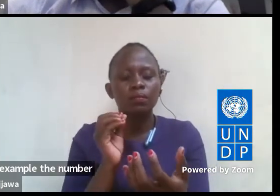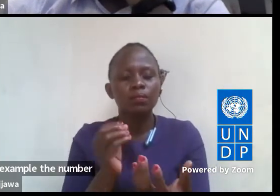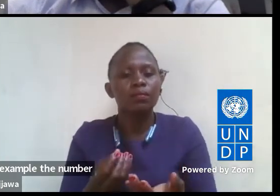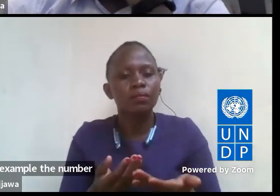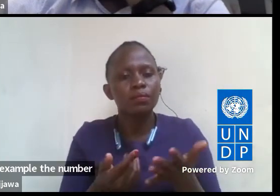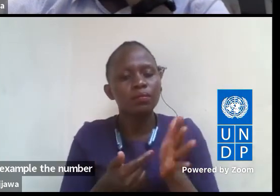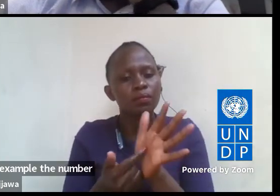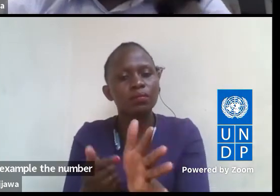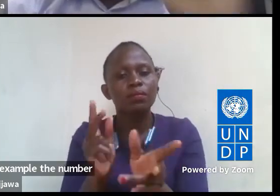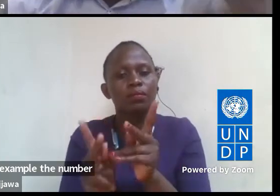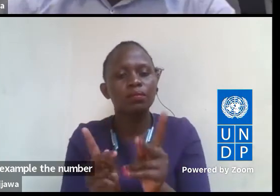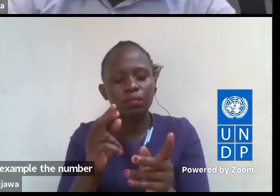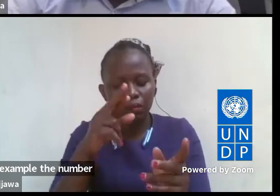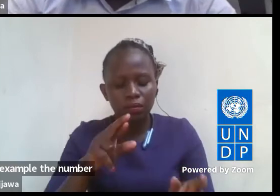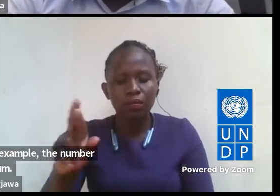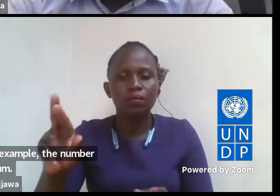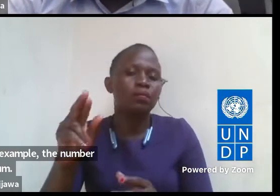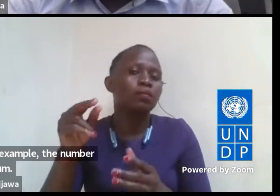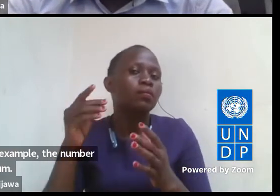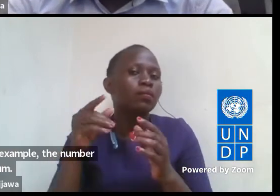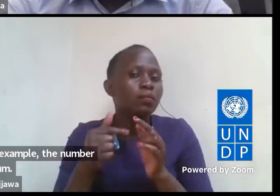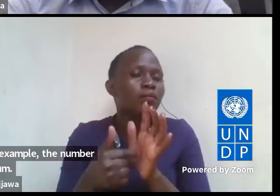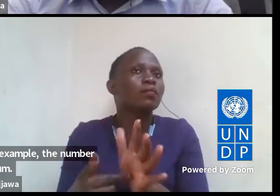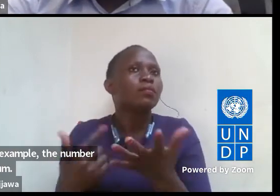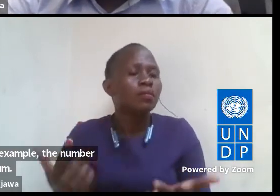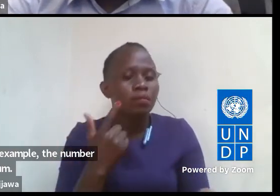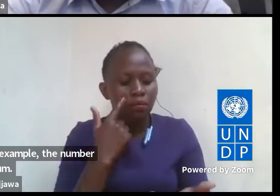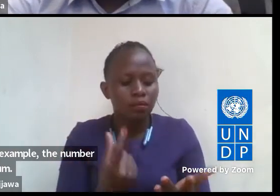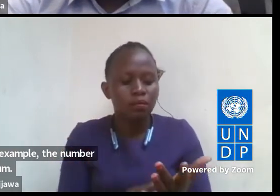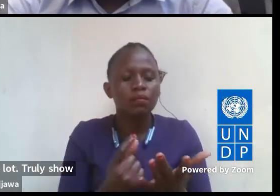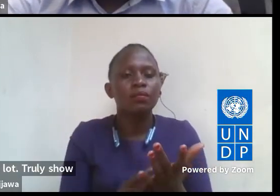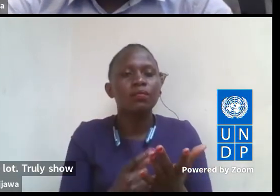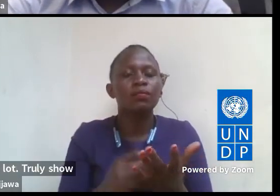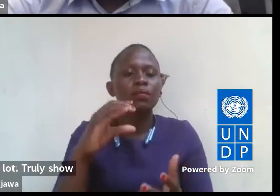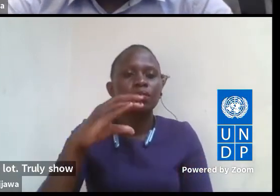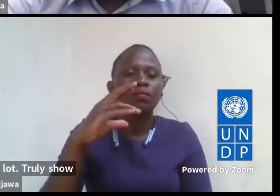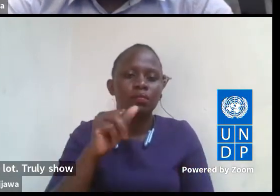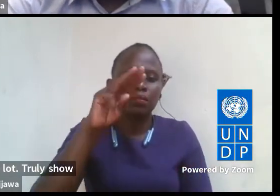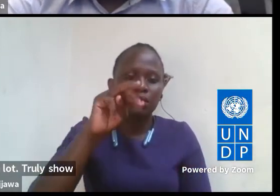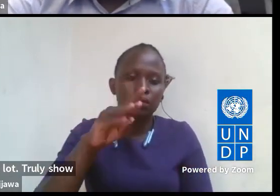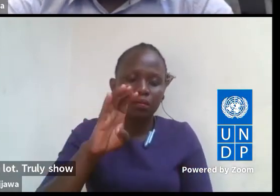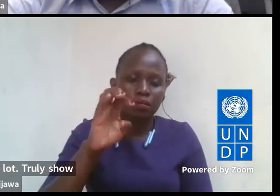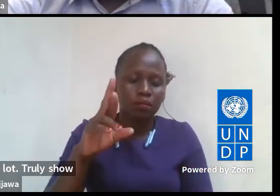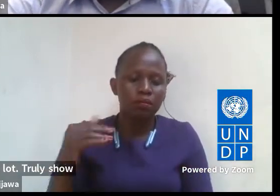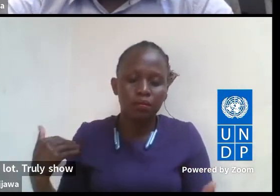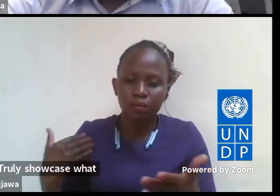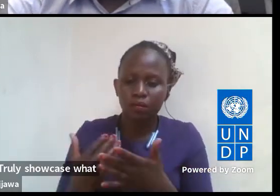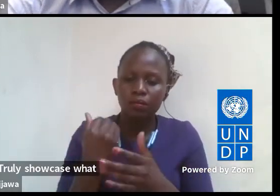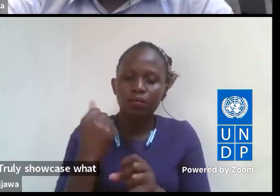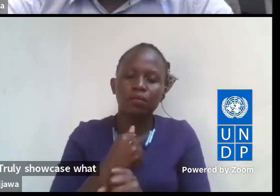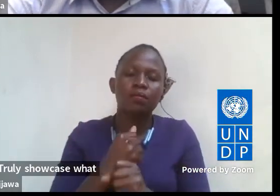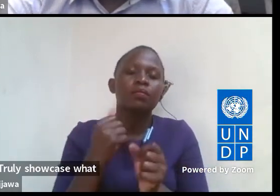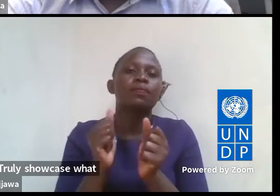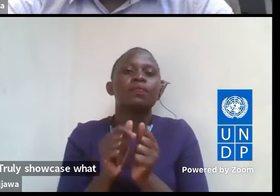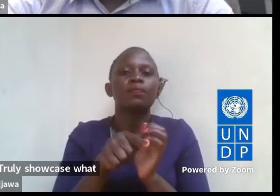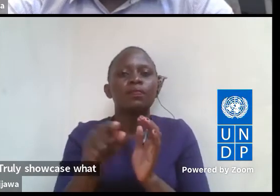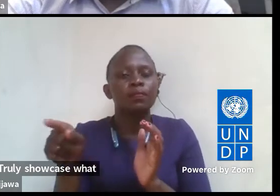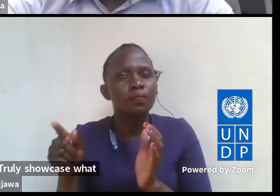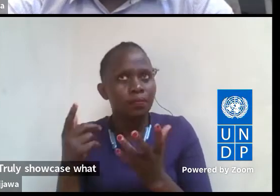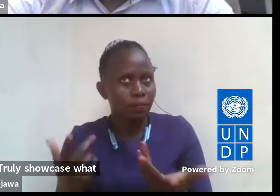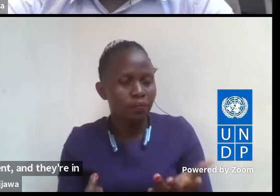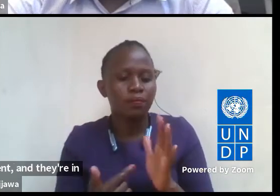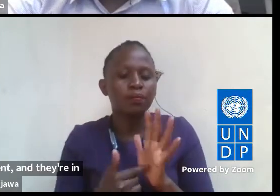and Petroleum. We've been working with them a lot to really showcase what kind of opportunities for investment are there in